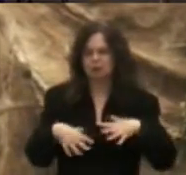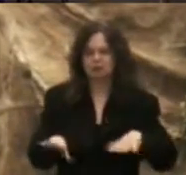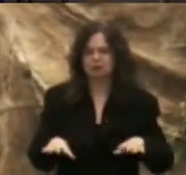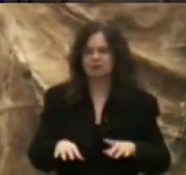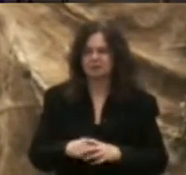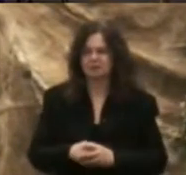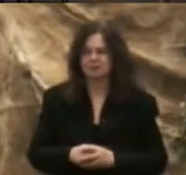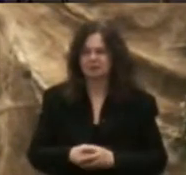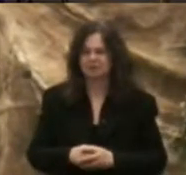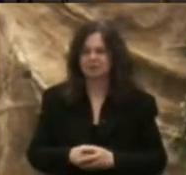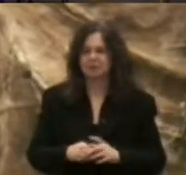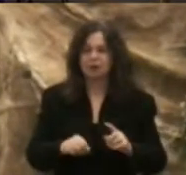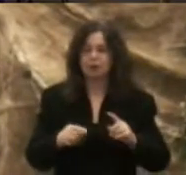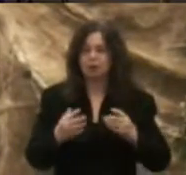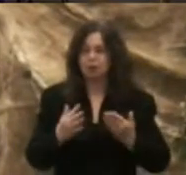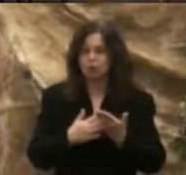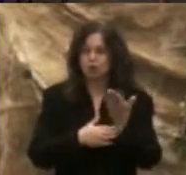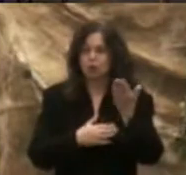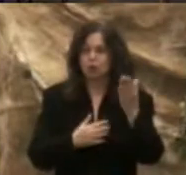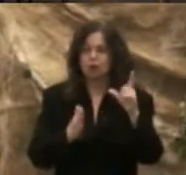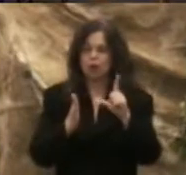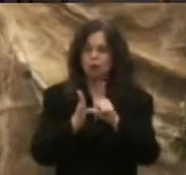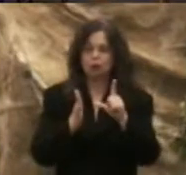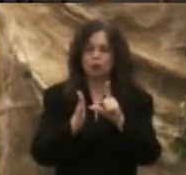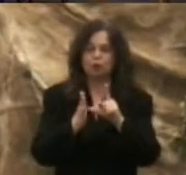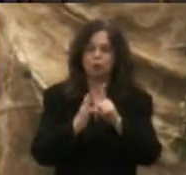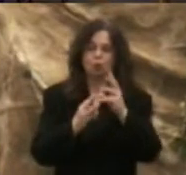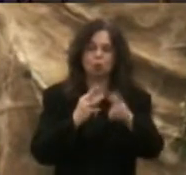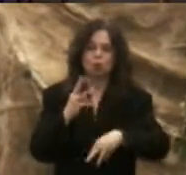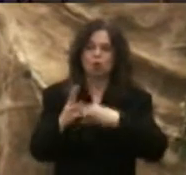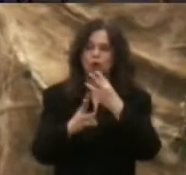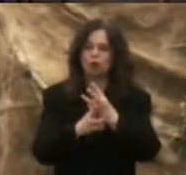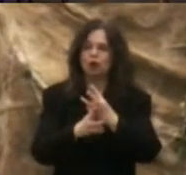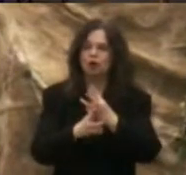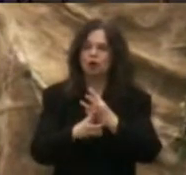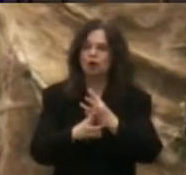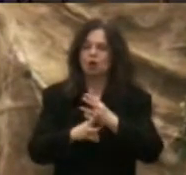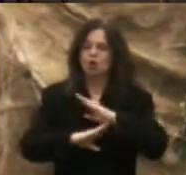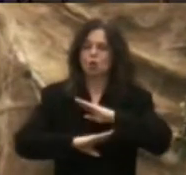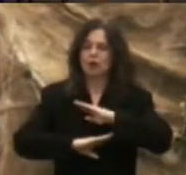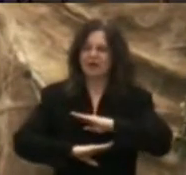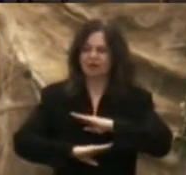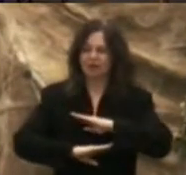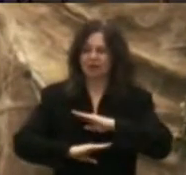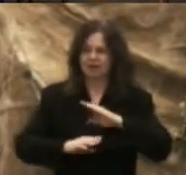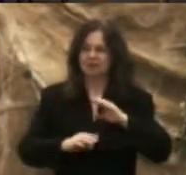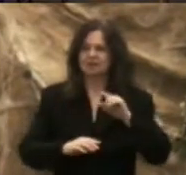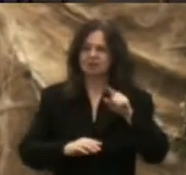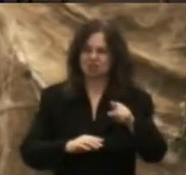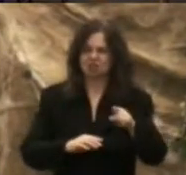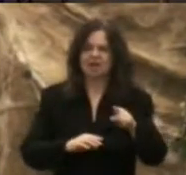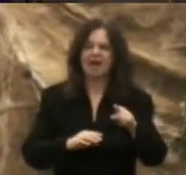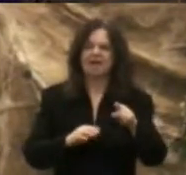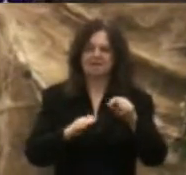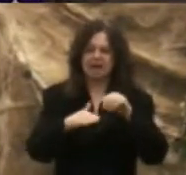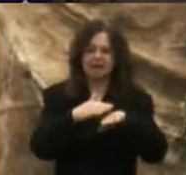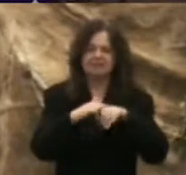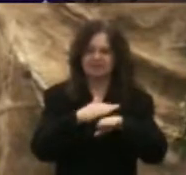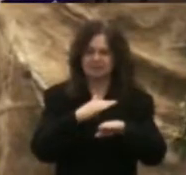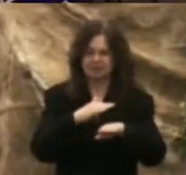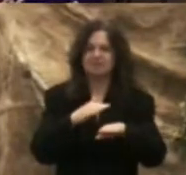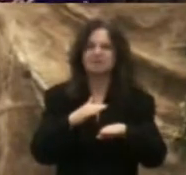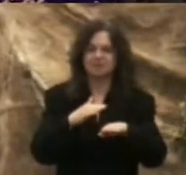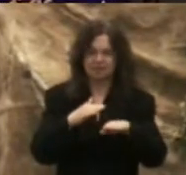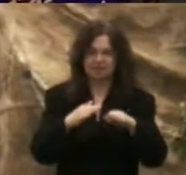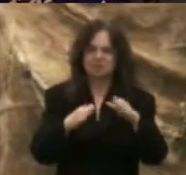But through Lutheran World Relief, she now has access to information, to training,